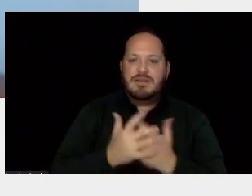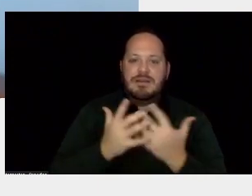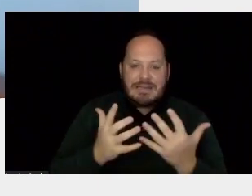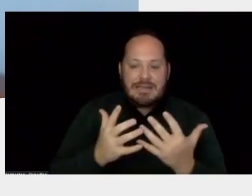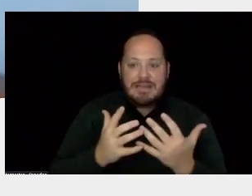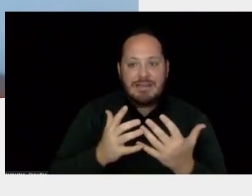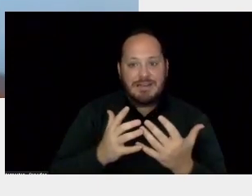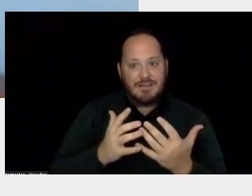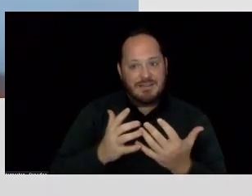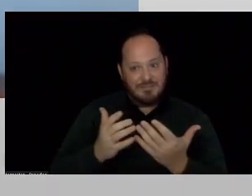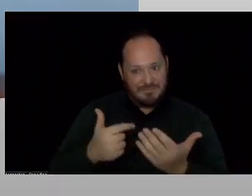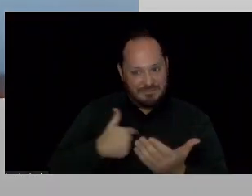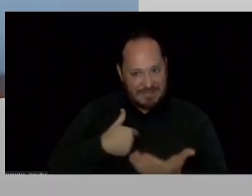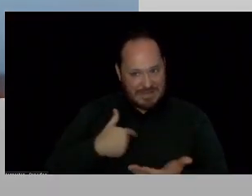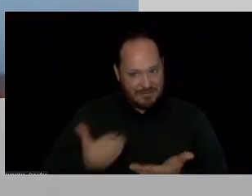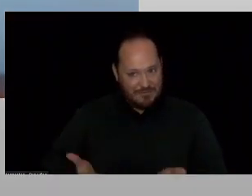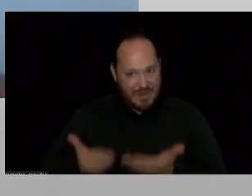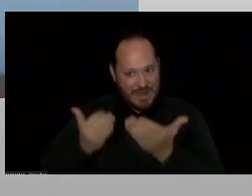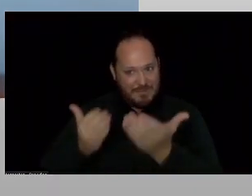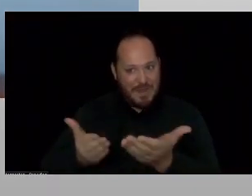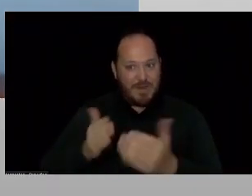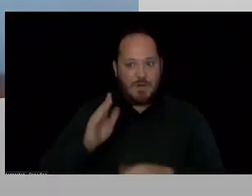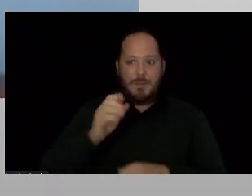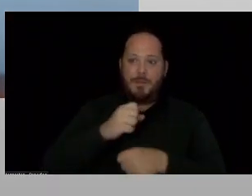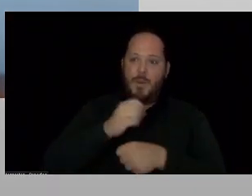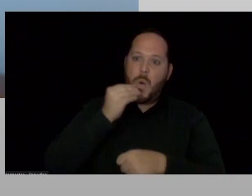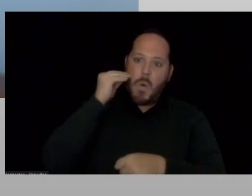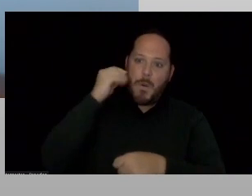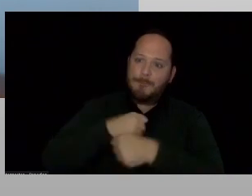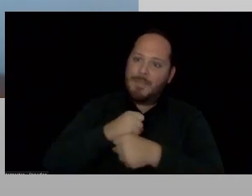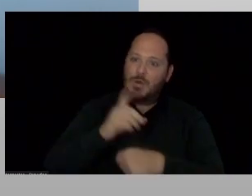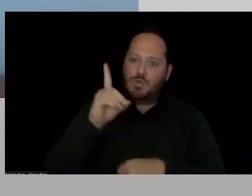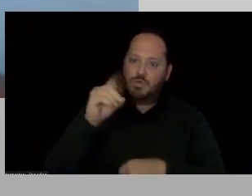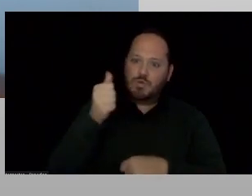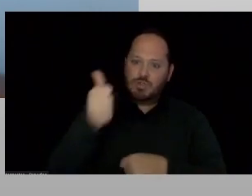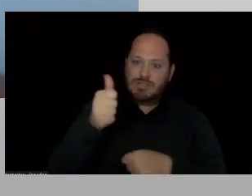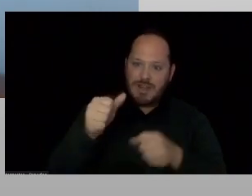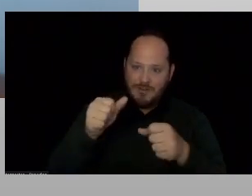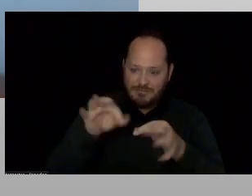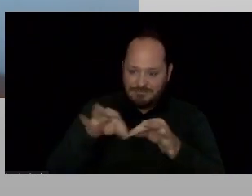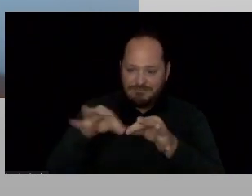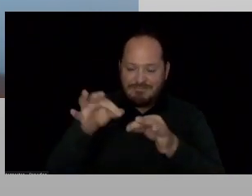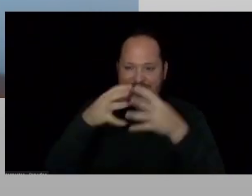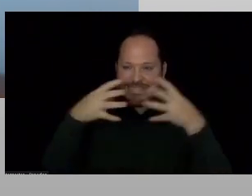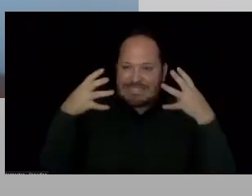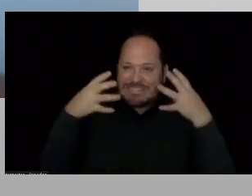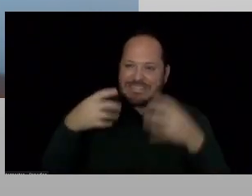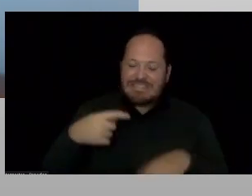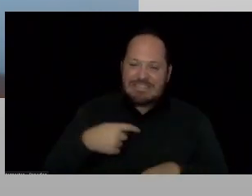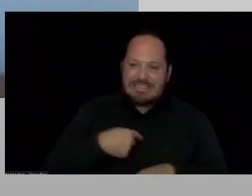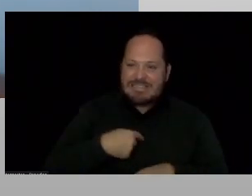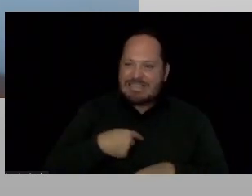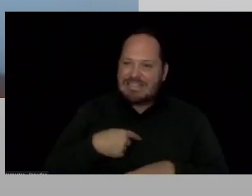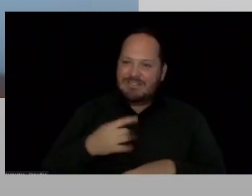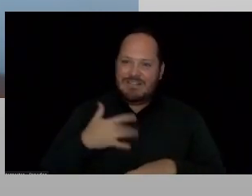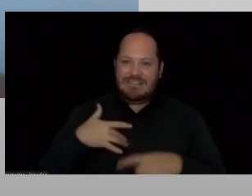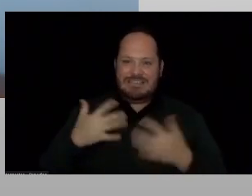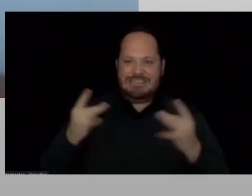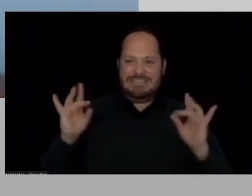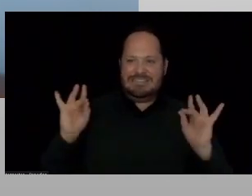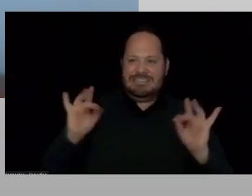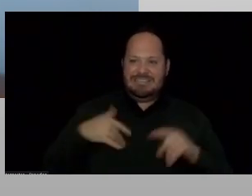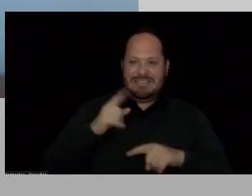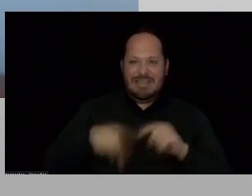as true protection in this situation. And yet we know some of you live with your client or might otherwise be in a